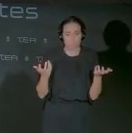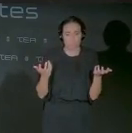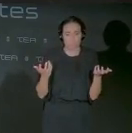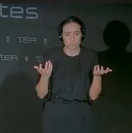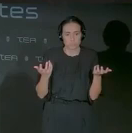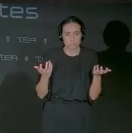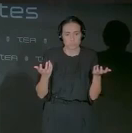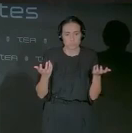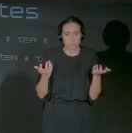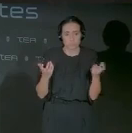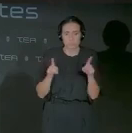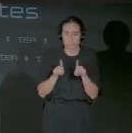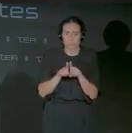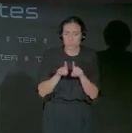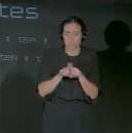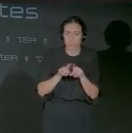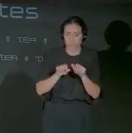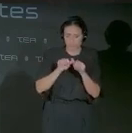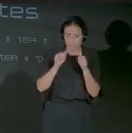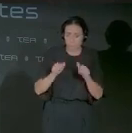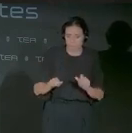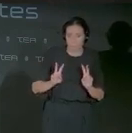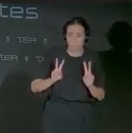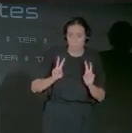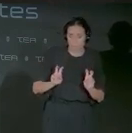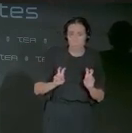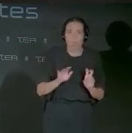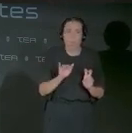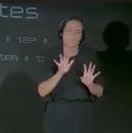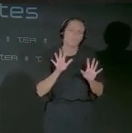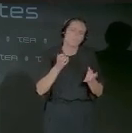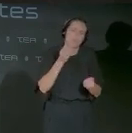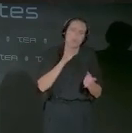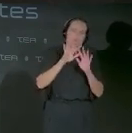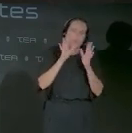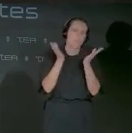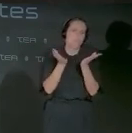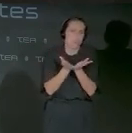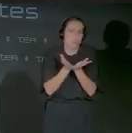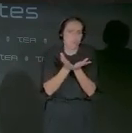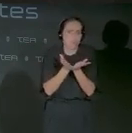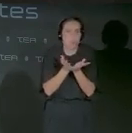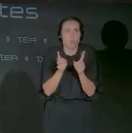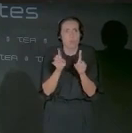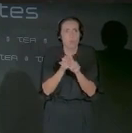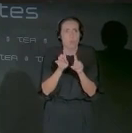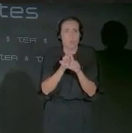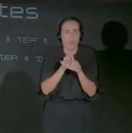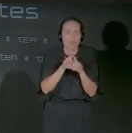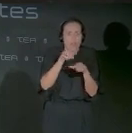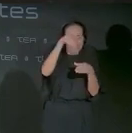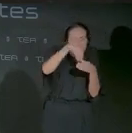the world itself, rather than the interface to the world, that's important. And people go to the game world, or